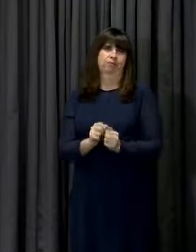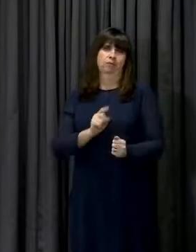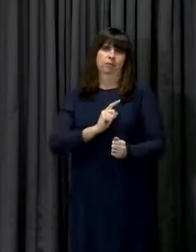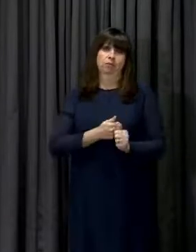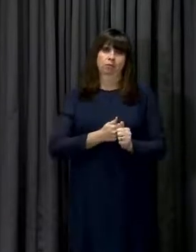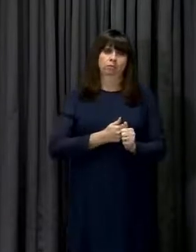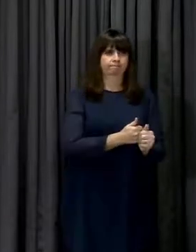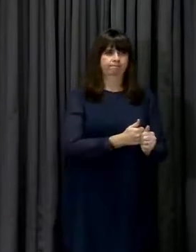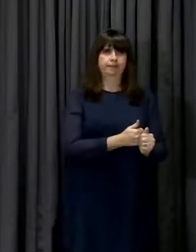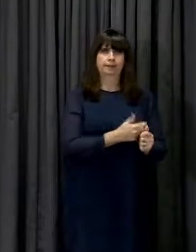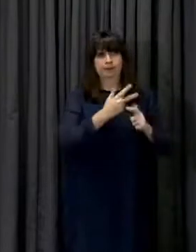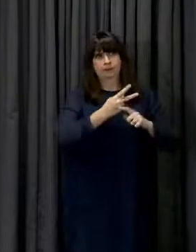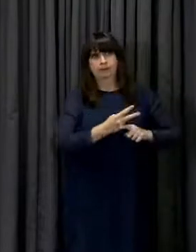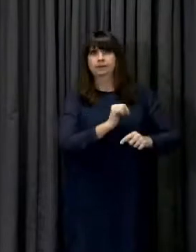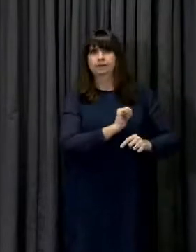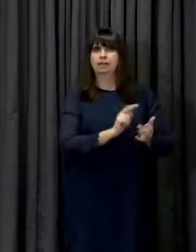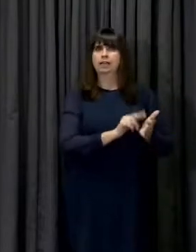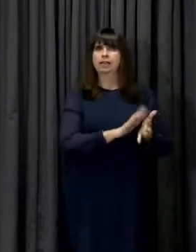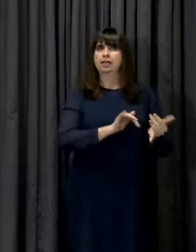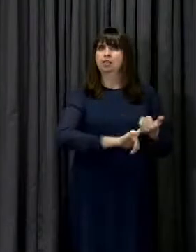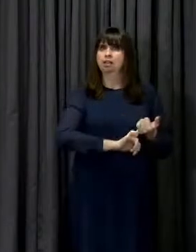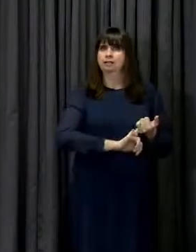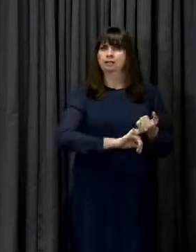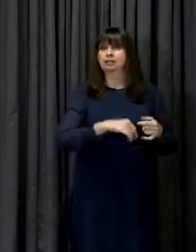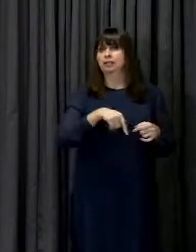NHS as we move into the new year.